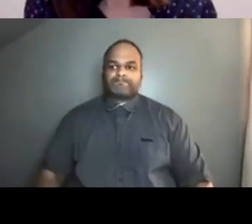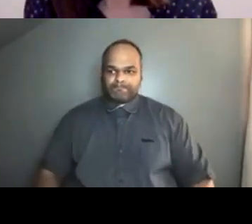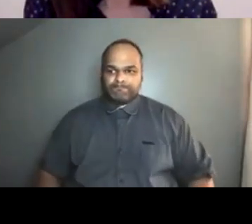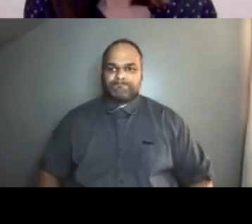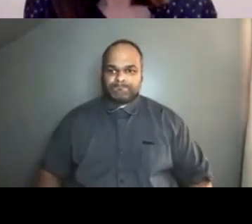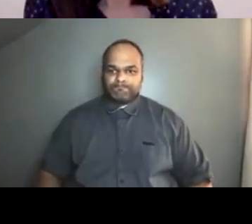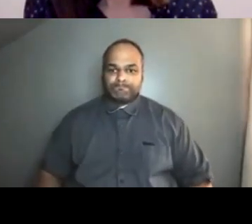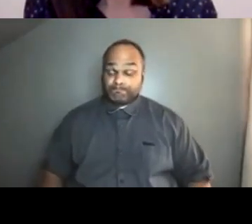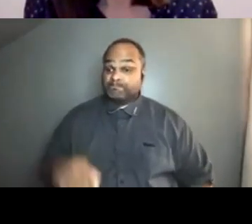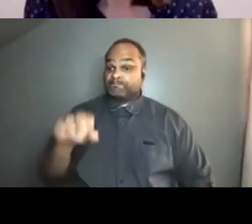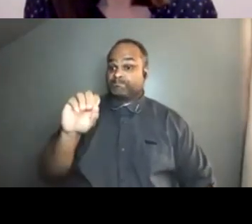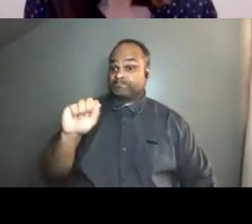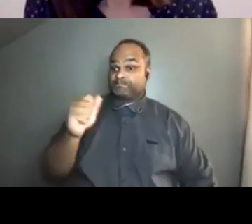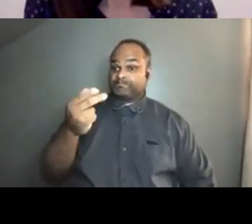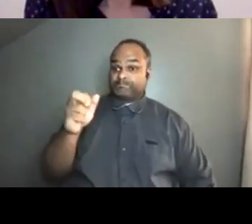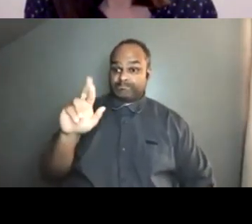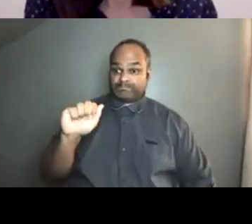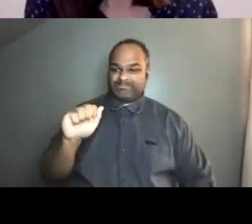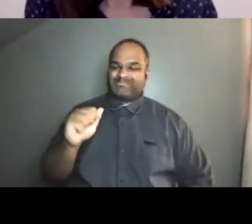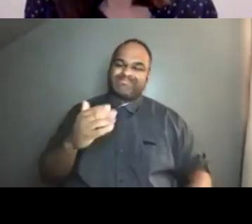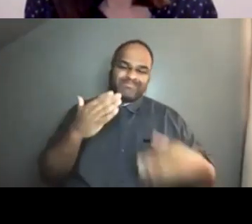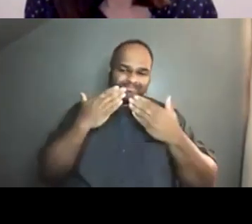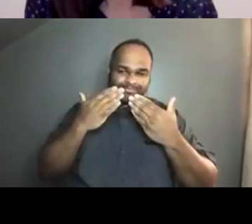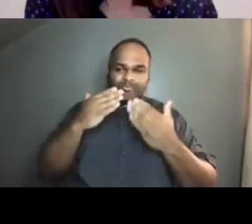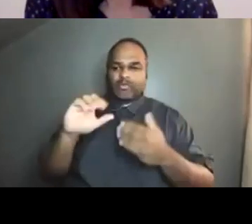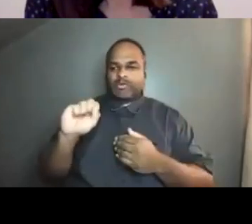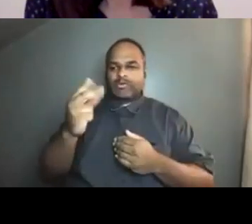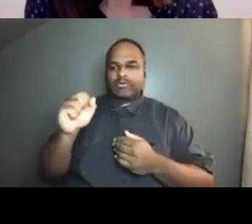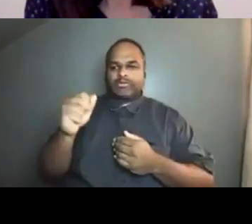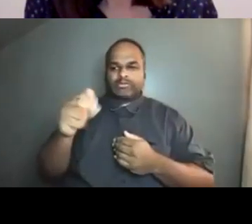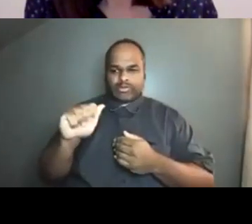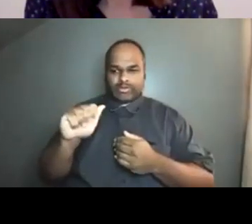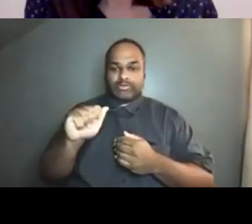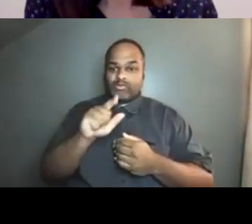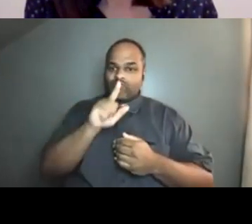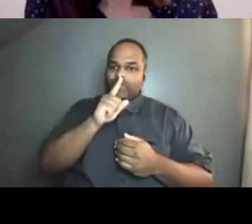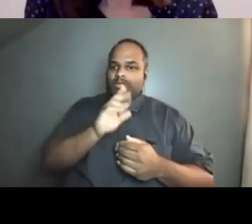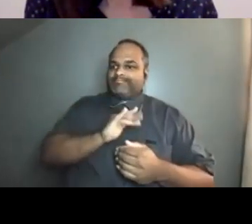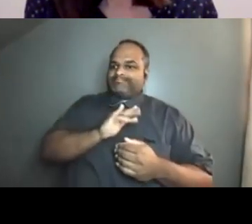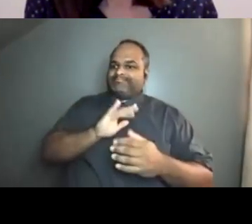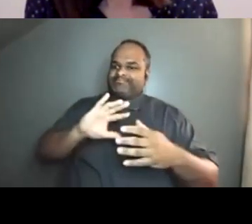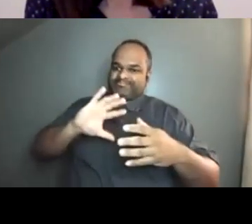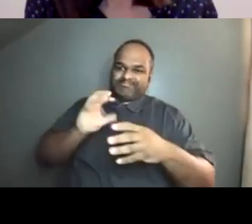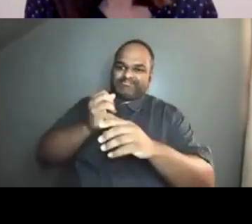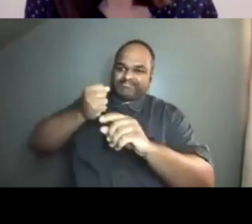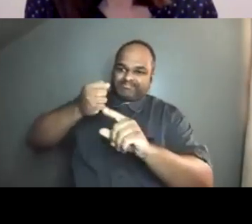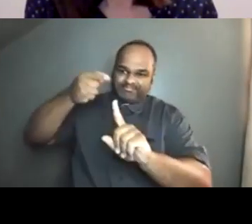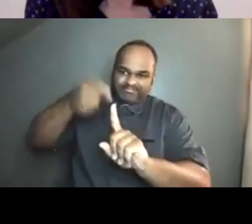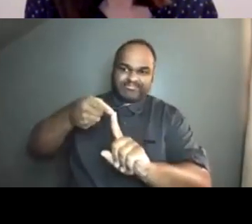you so much, Sasha. I agree that is a really terrific way to wrap up our panel